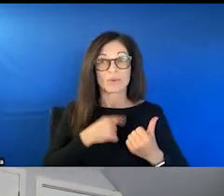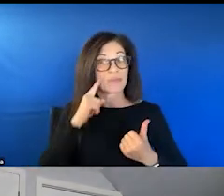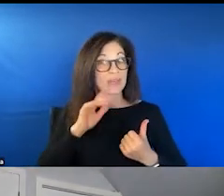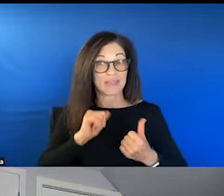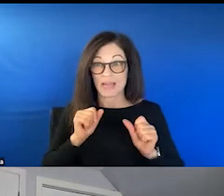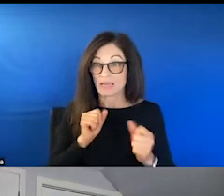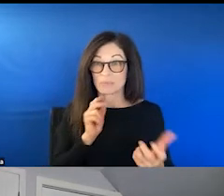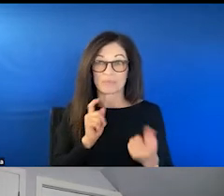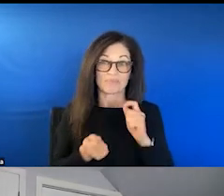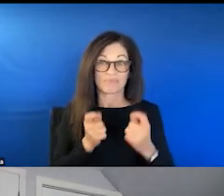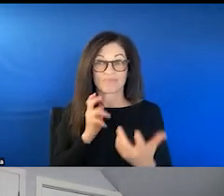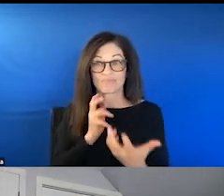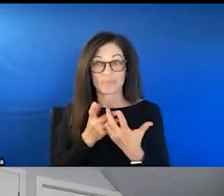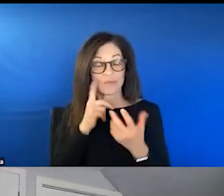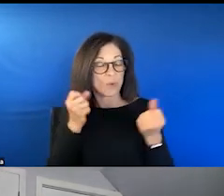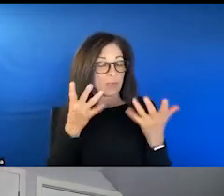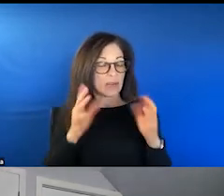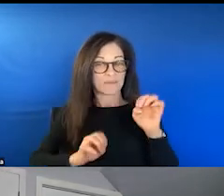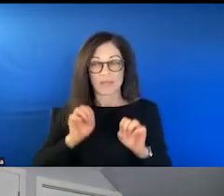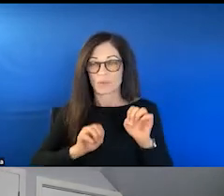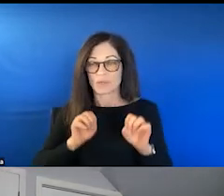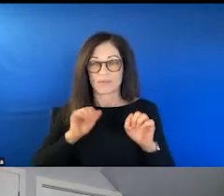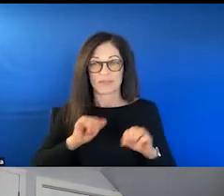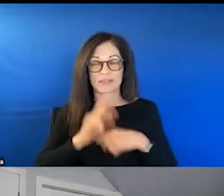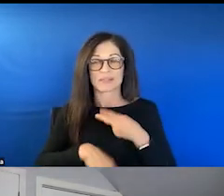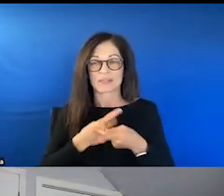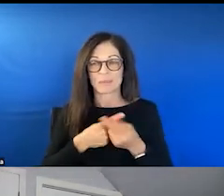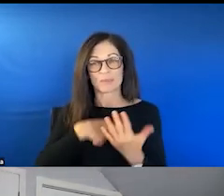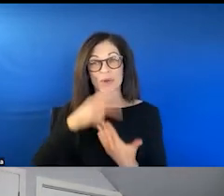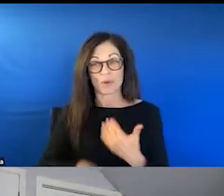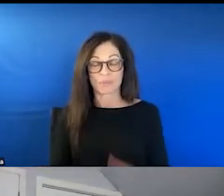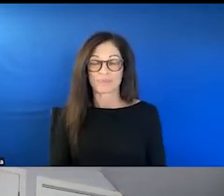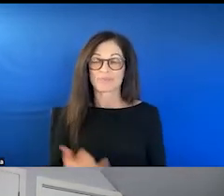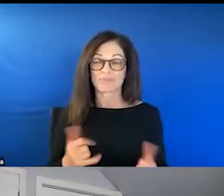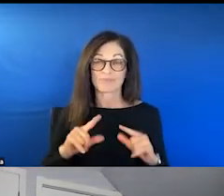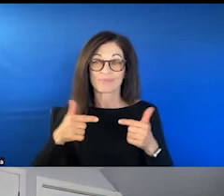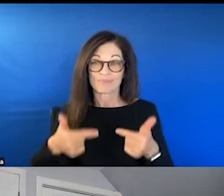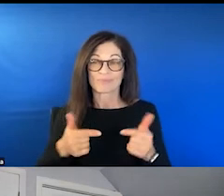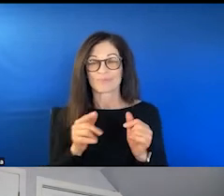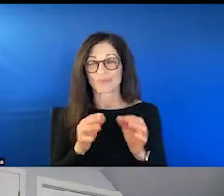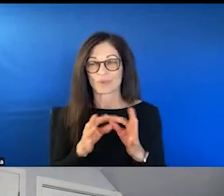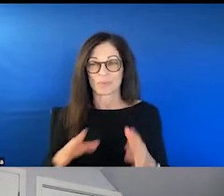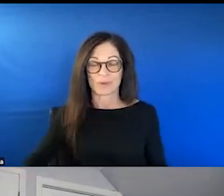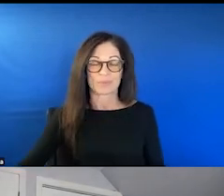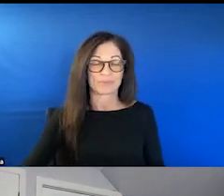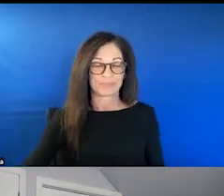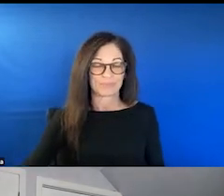can be adapted for many of the evaluations of these types of programs. Okay, that's it. Thanks everyone for listening. And now I think I'll